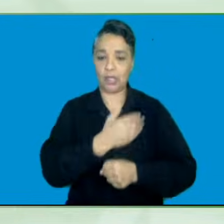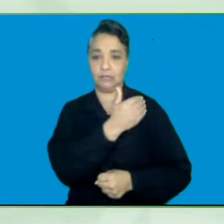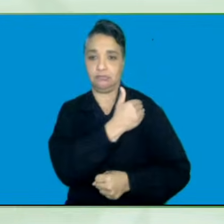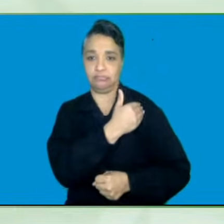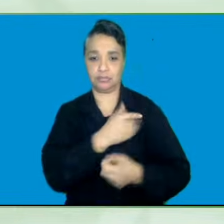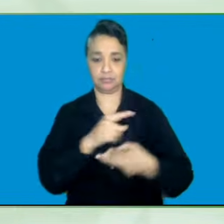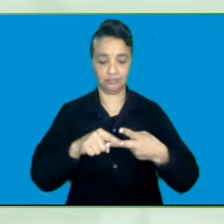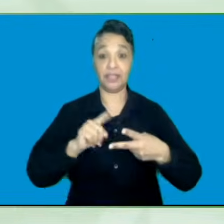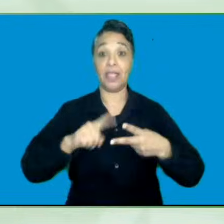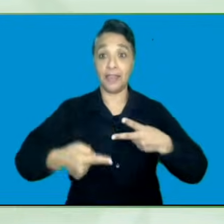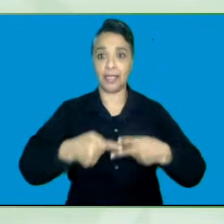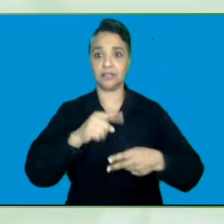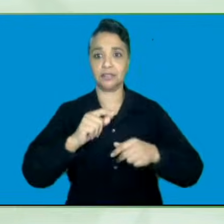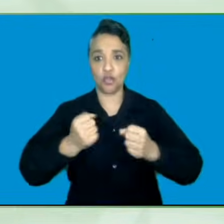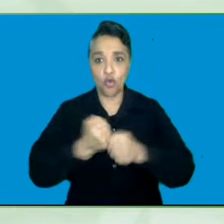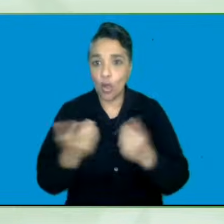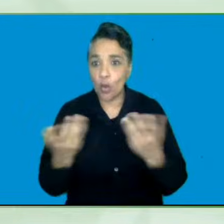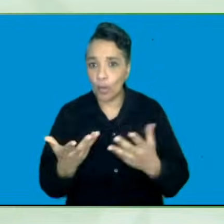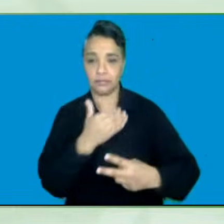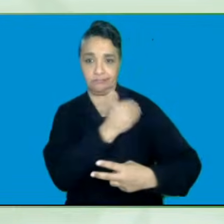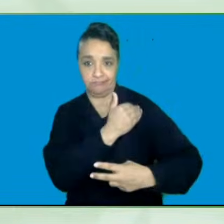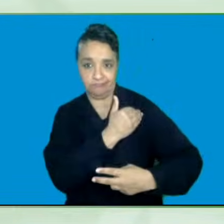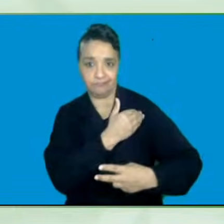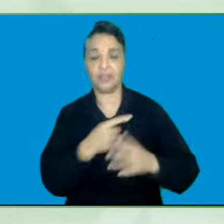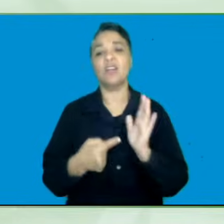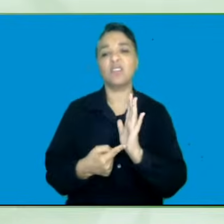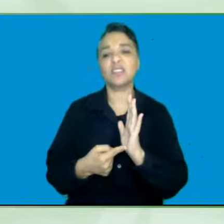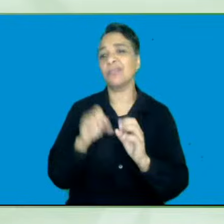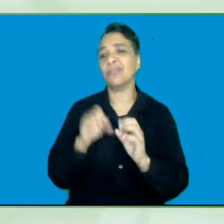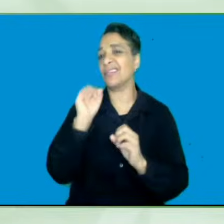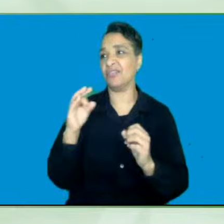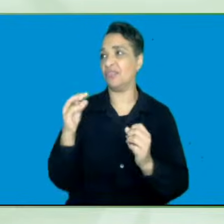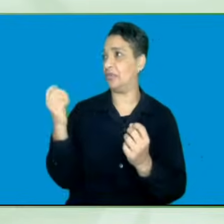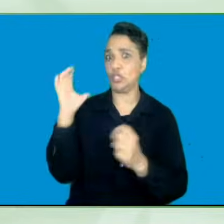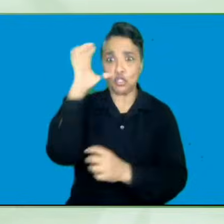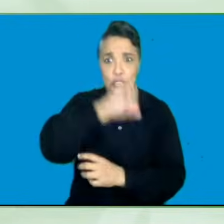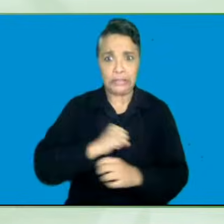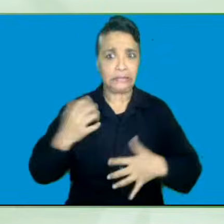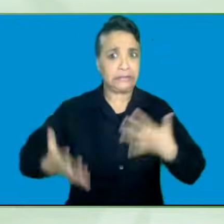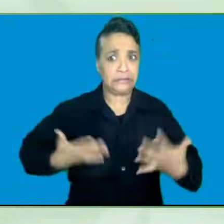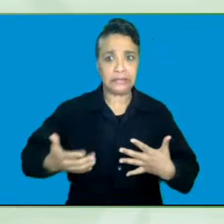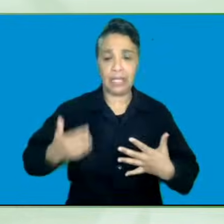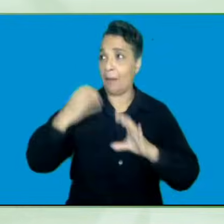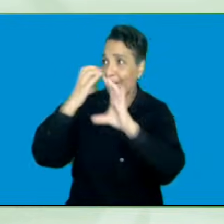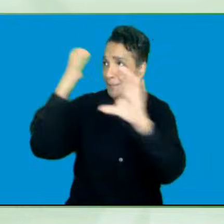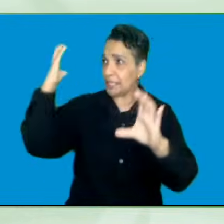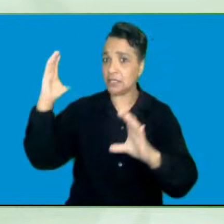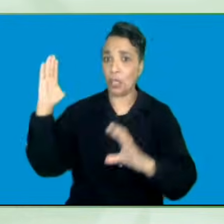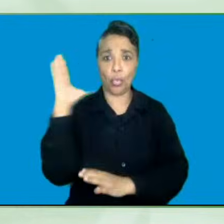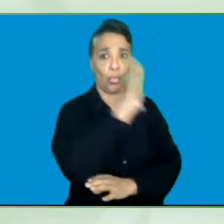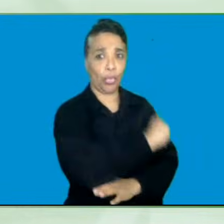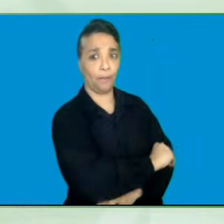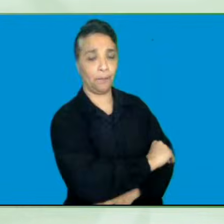help manage stressful situations, like what if you've missed your bus on the way to